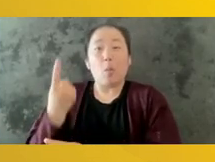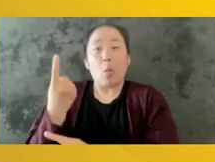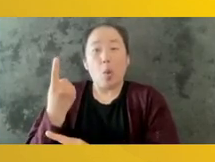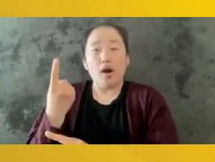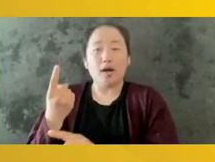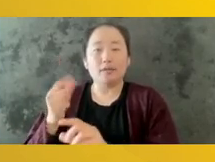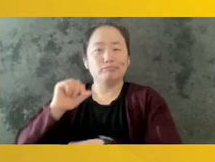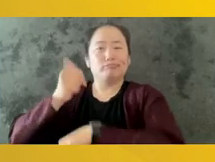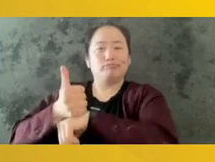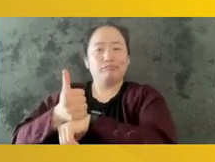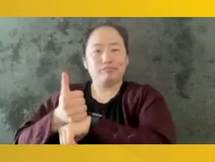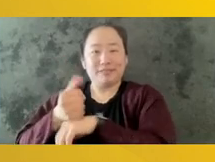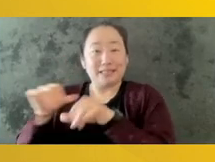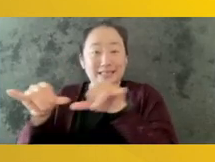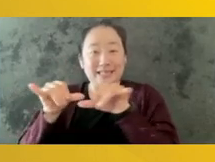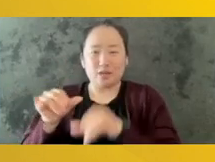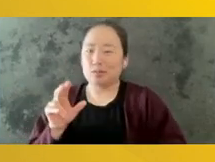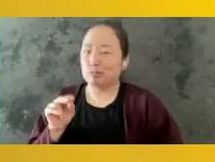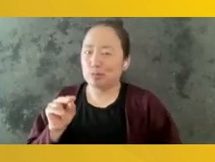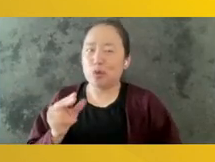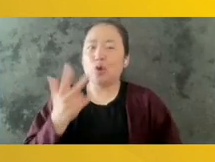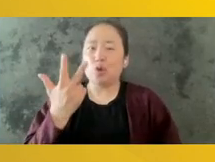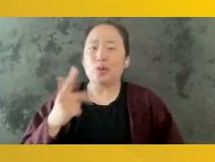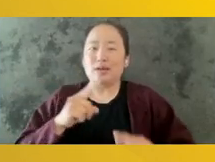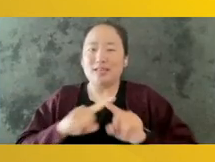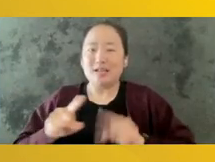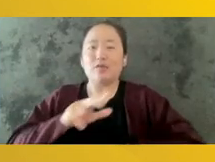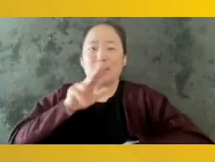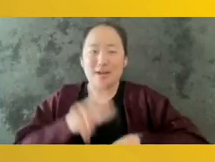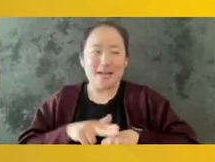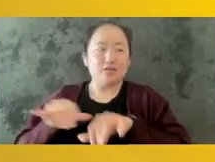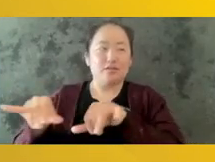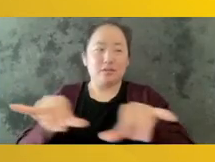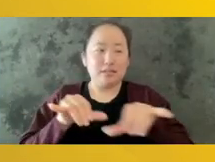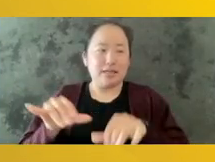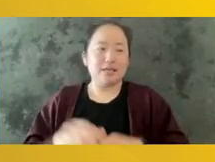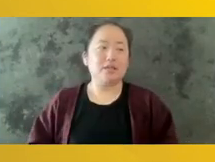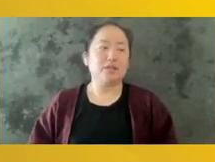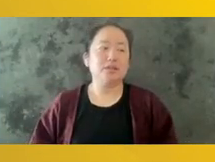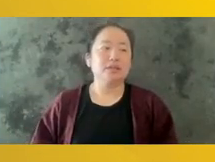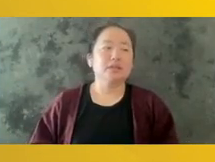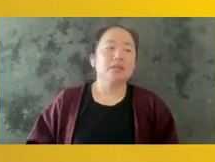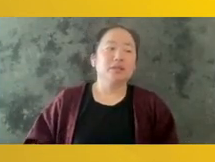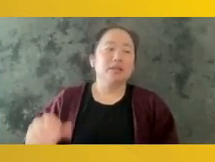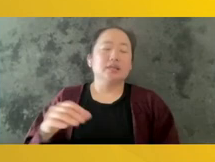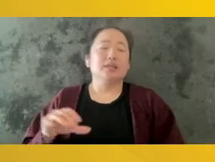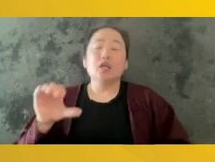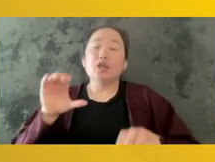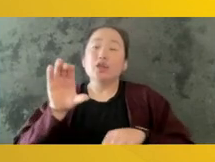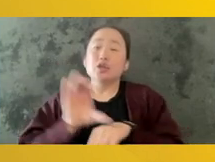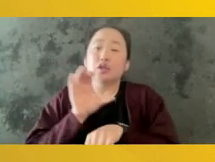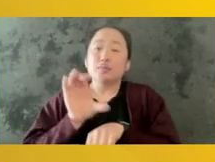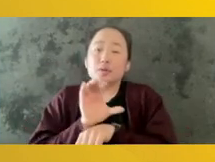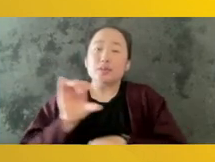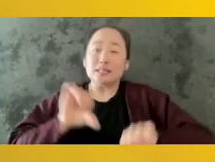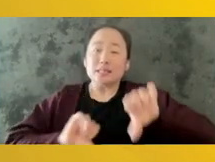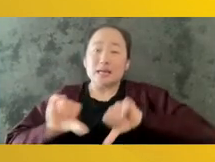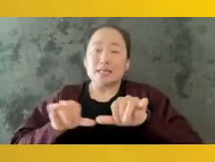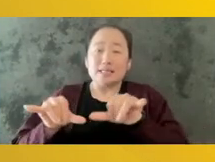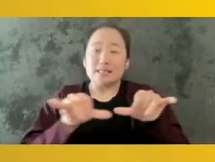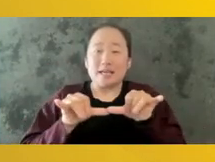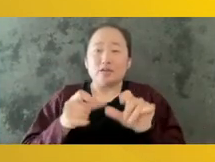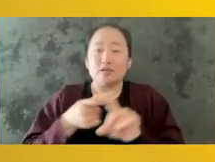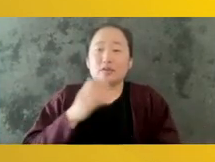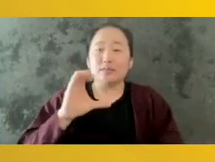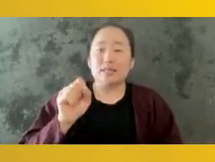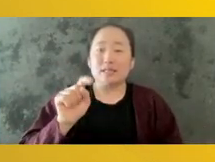different national standards. The Computer Science Teachers Association K-12 Computer Science Standards, the ISTE student